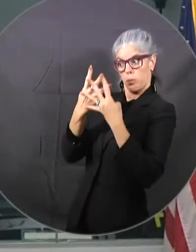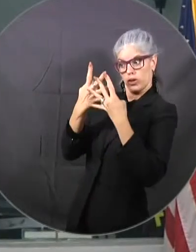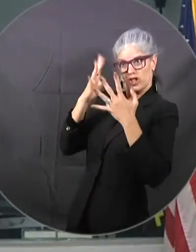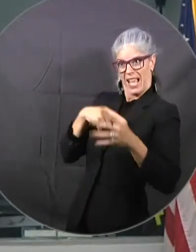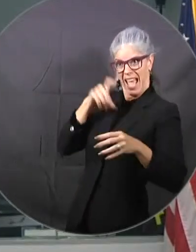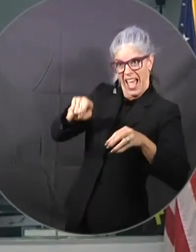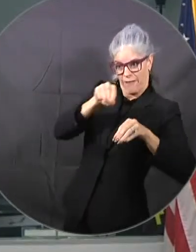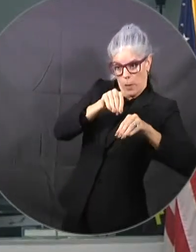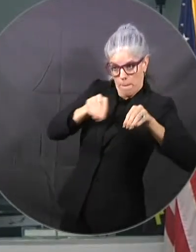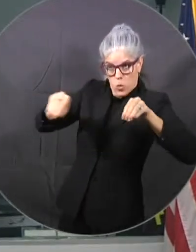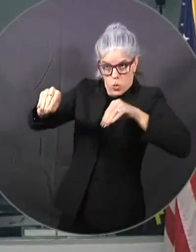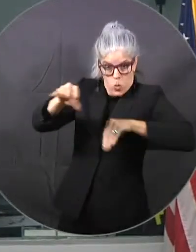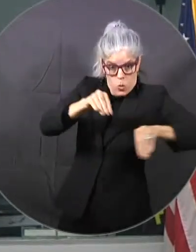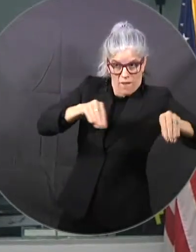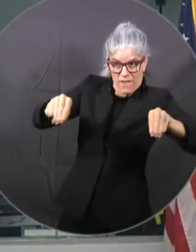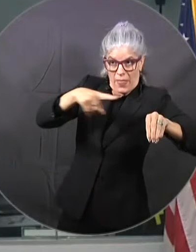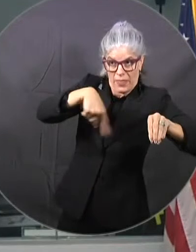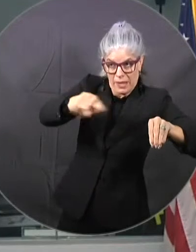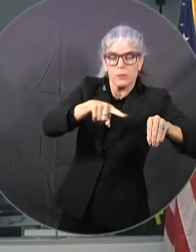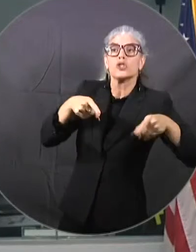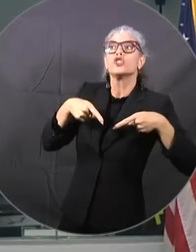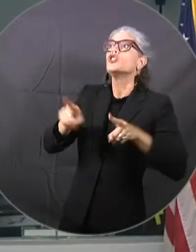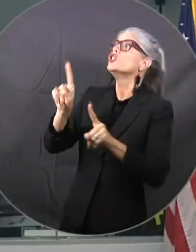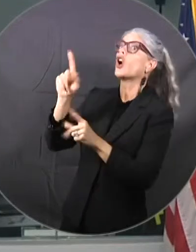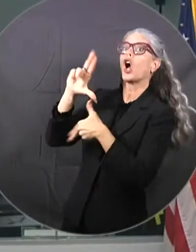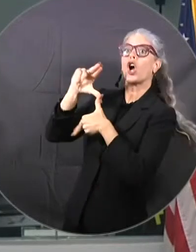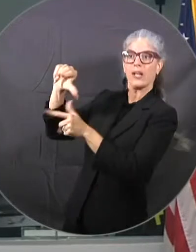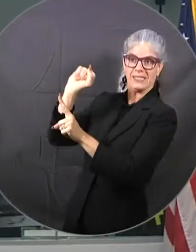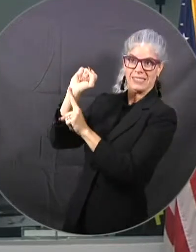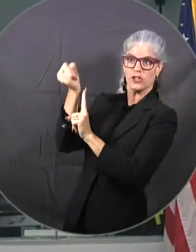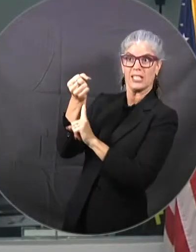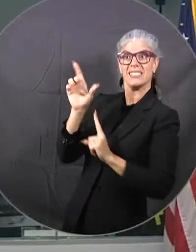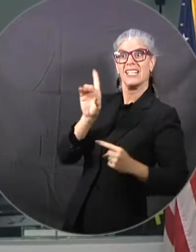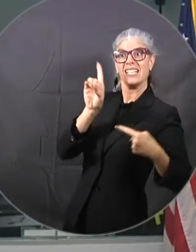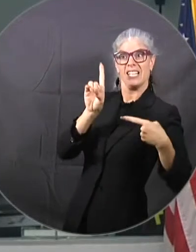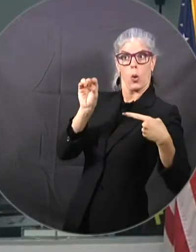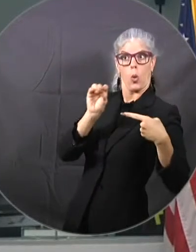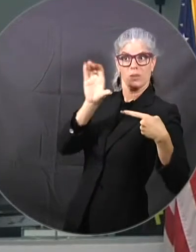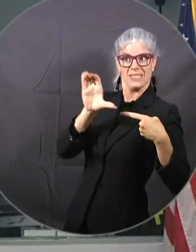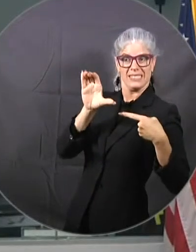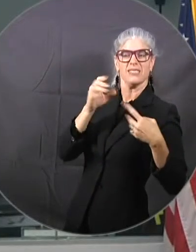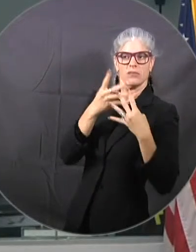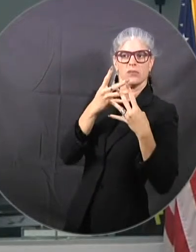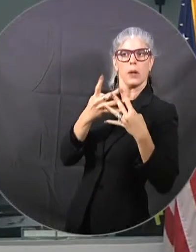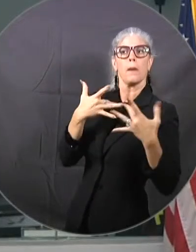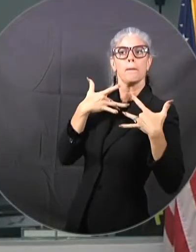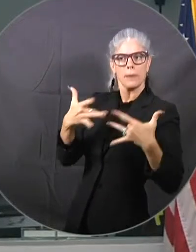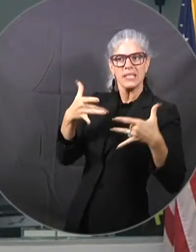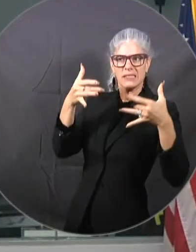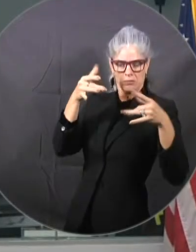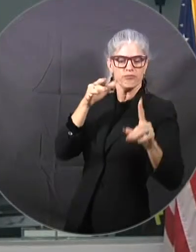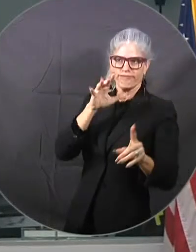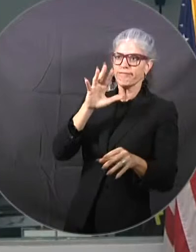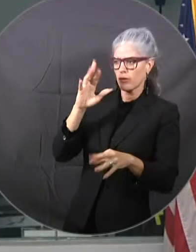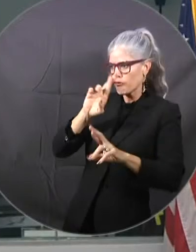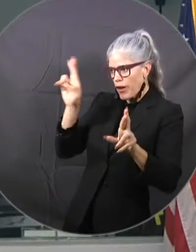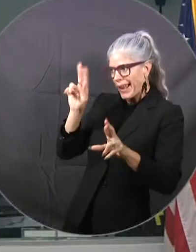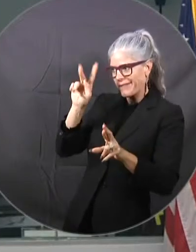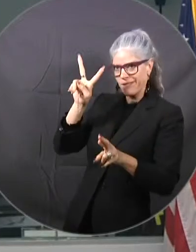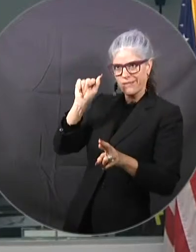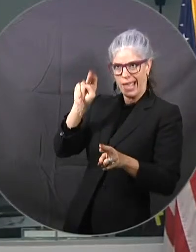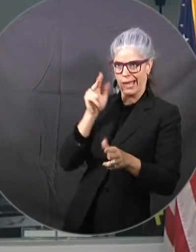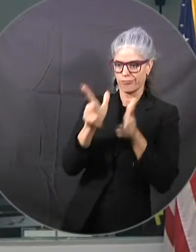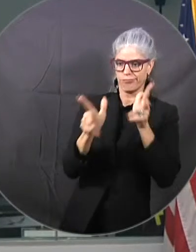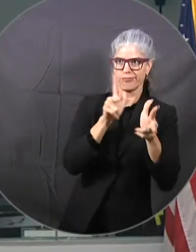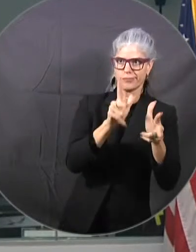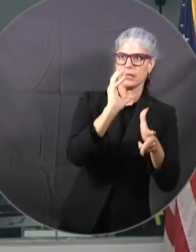any hurricane situation. The State Department of Corrections will make those transports and movements as necessary. They will not leave any inmates in harm's